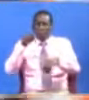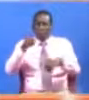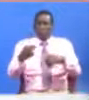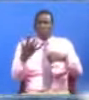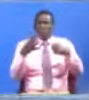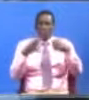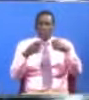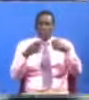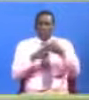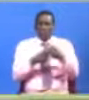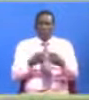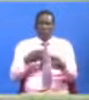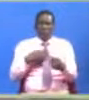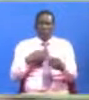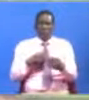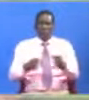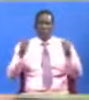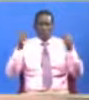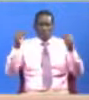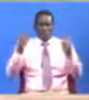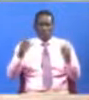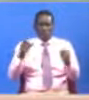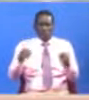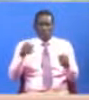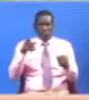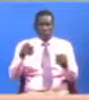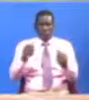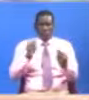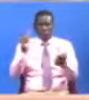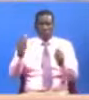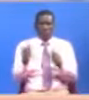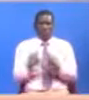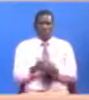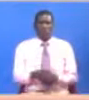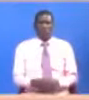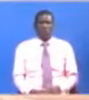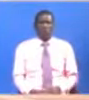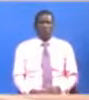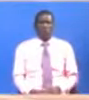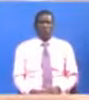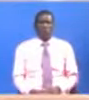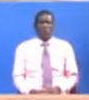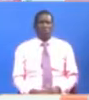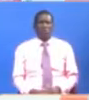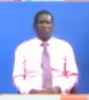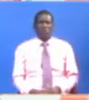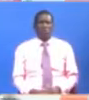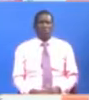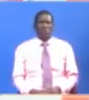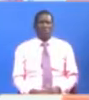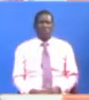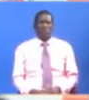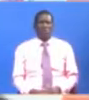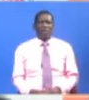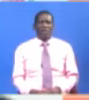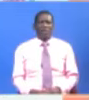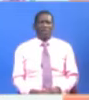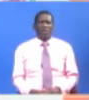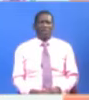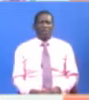seconds to set a meeting record. As expected, her winning dance, Miri Mora. Without